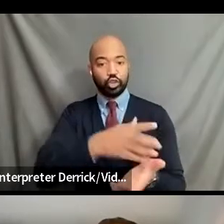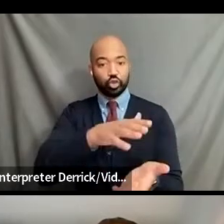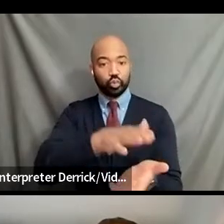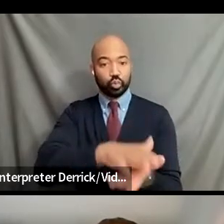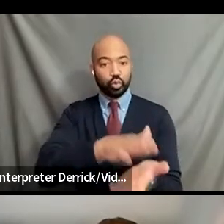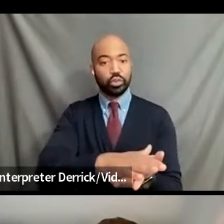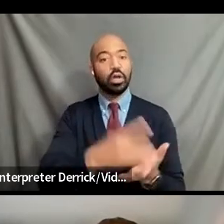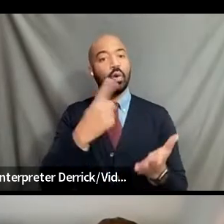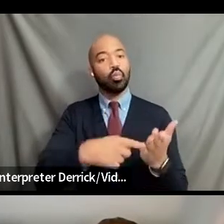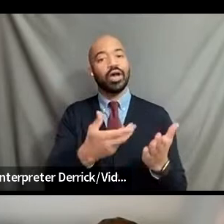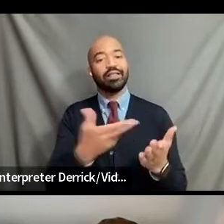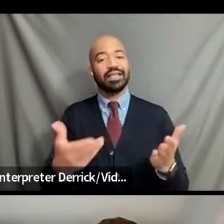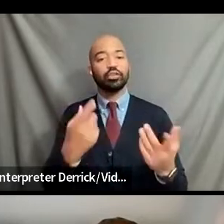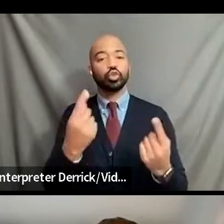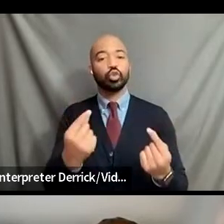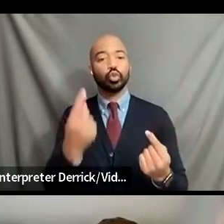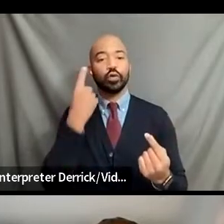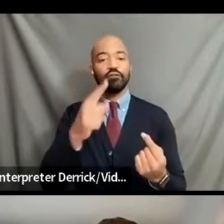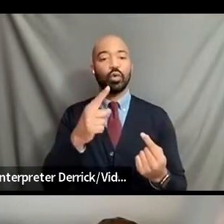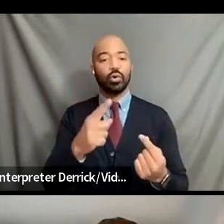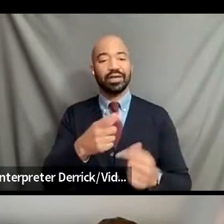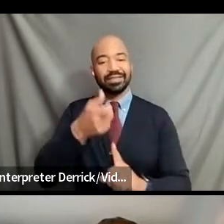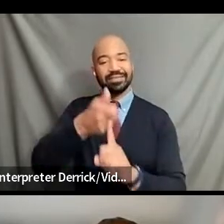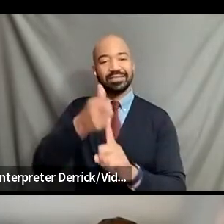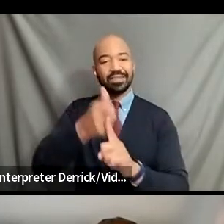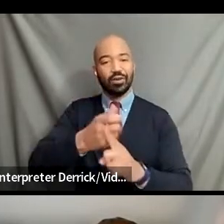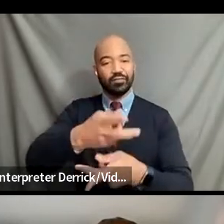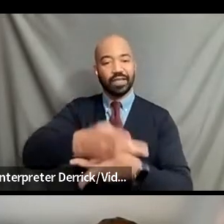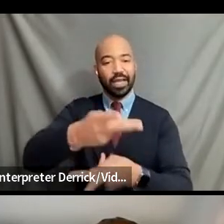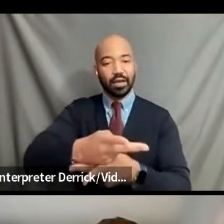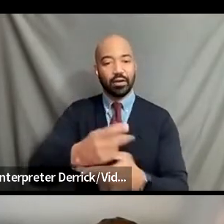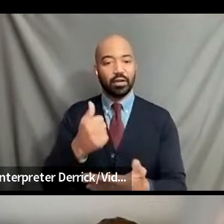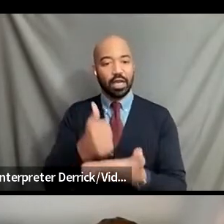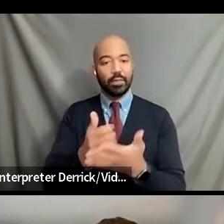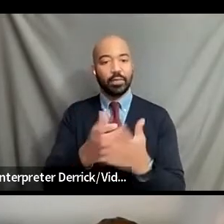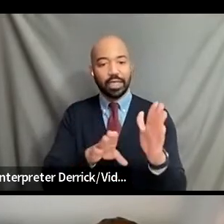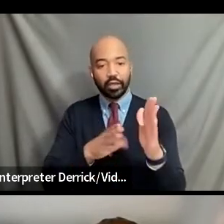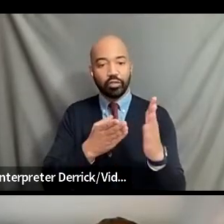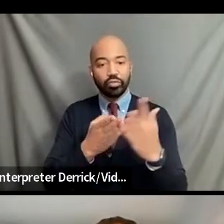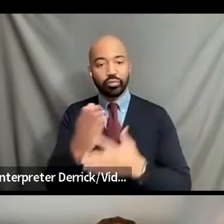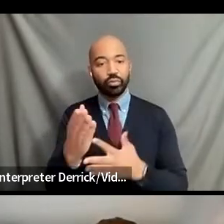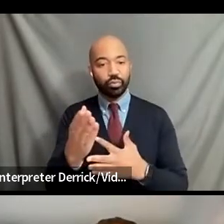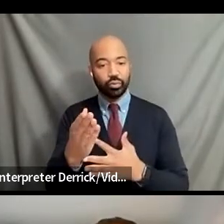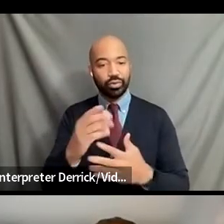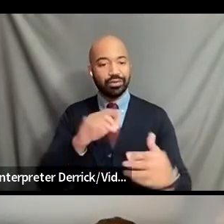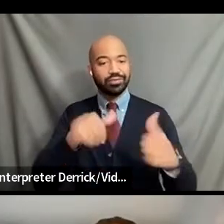you like to do that are self-care and that have helped you get through those challenges in grad school?